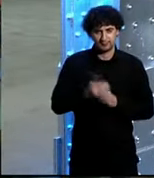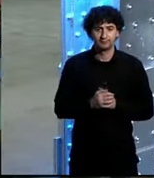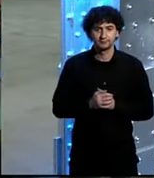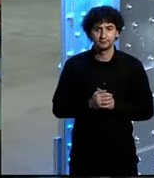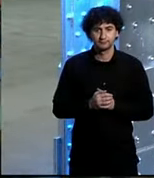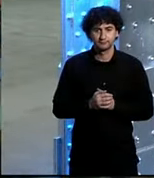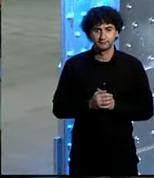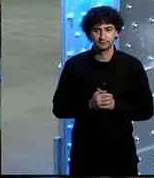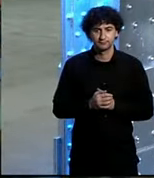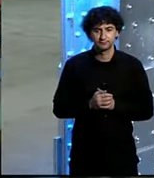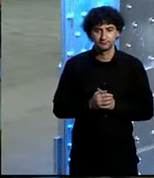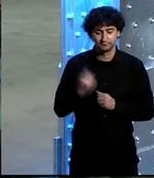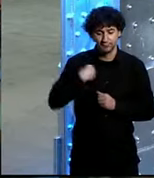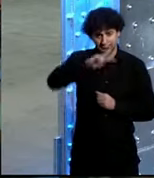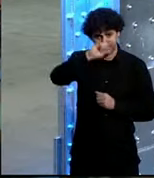you're a user,